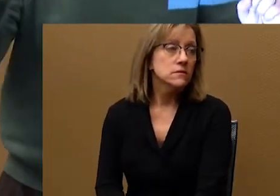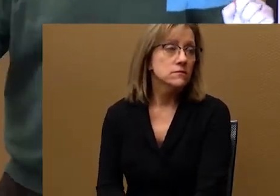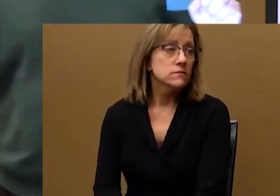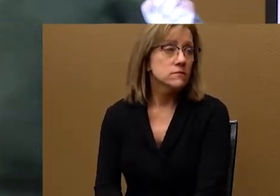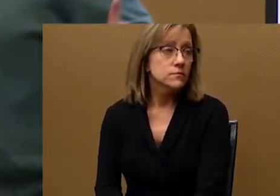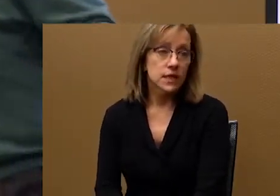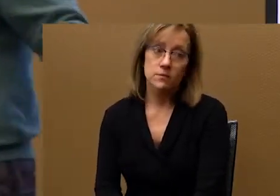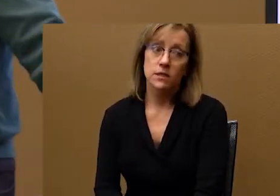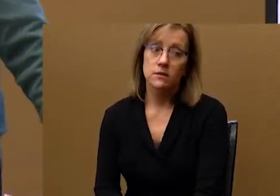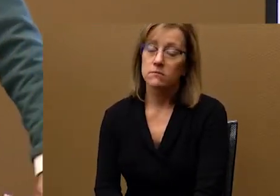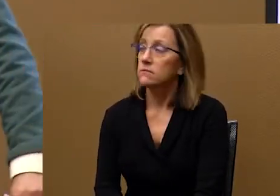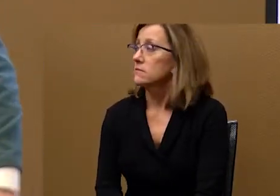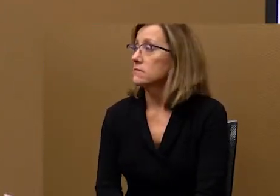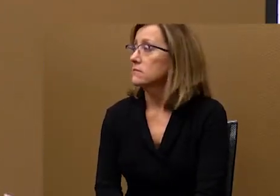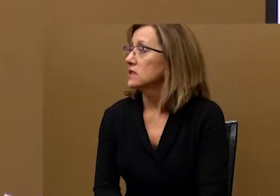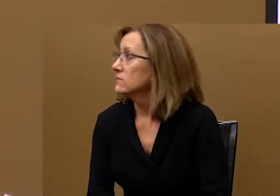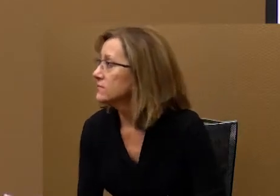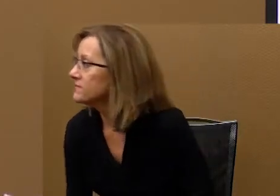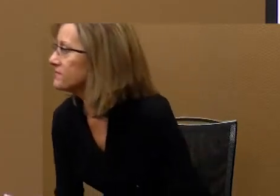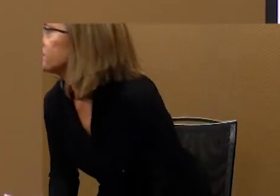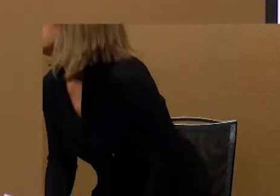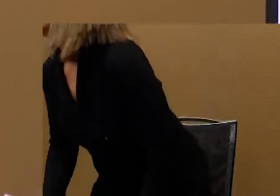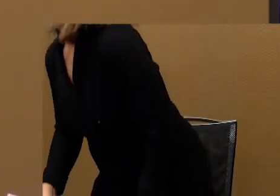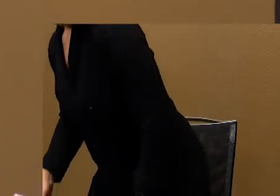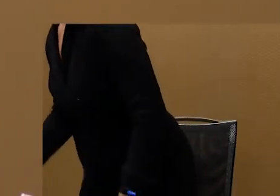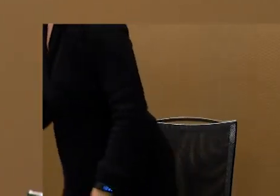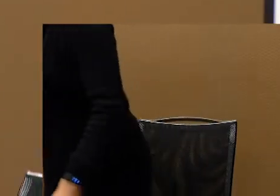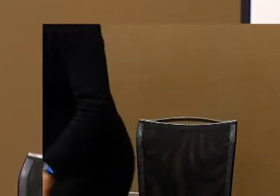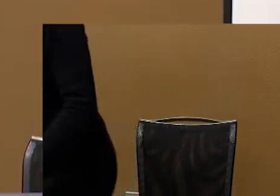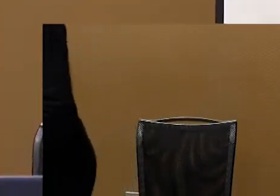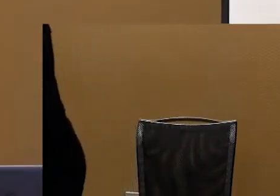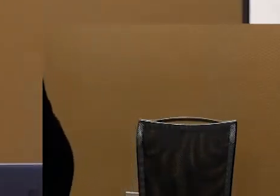Hold on. The microphone. Ah.